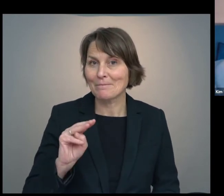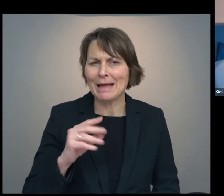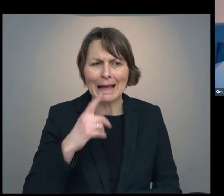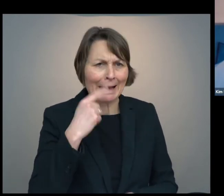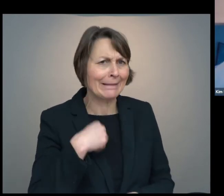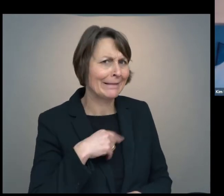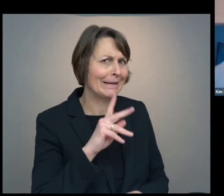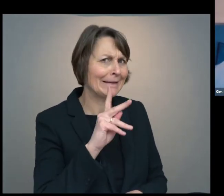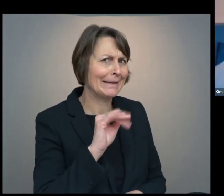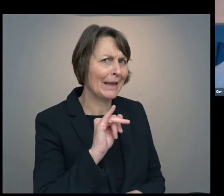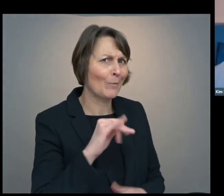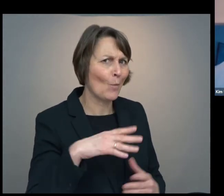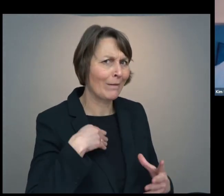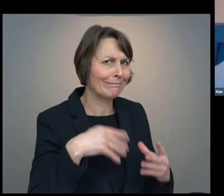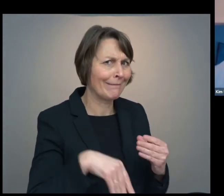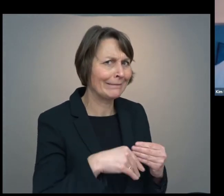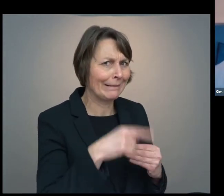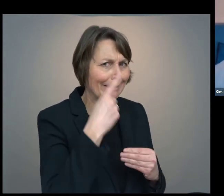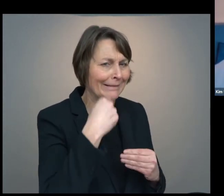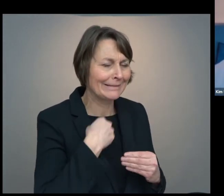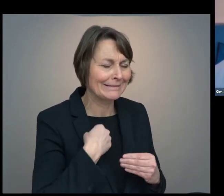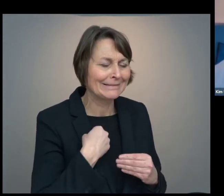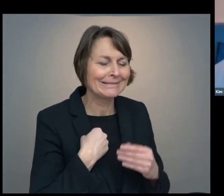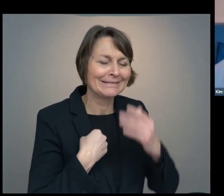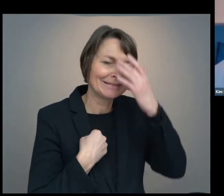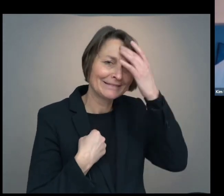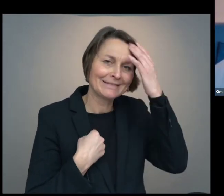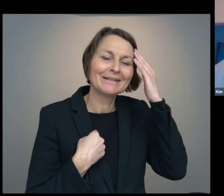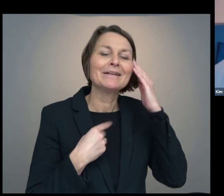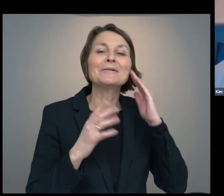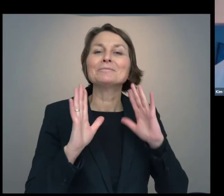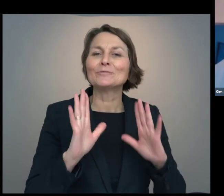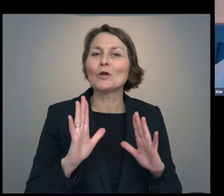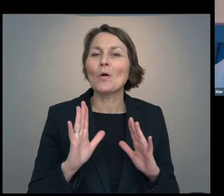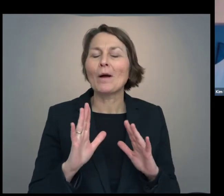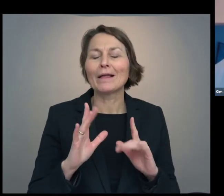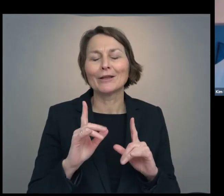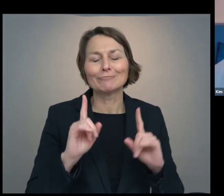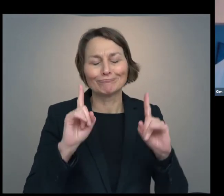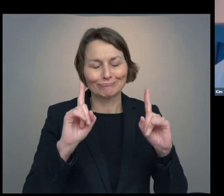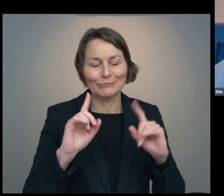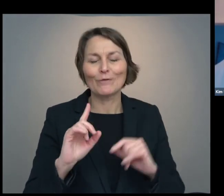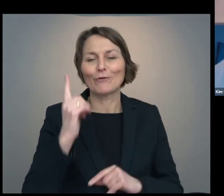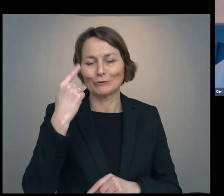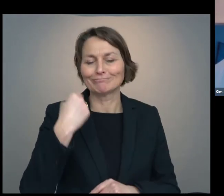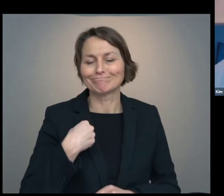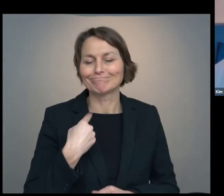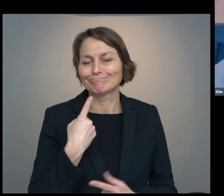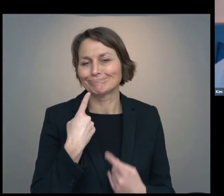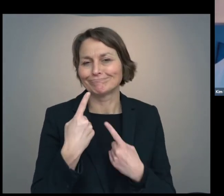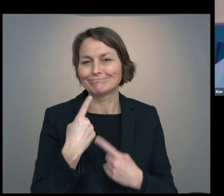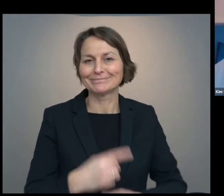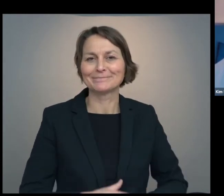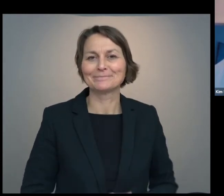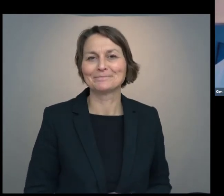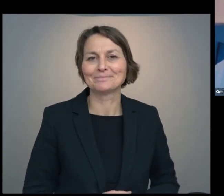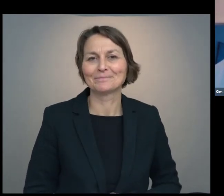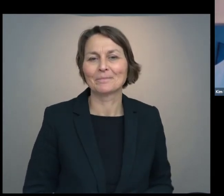I'm pretty sure Kim would like to chip in here, just to continue tradition.